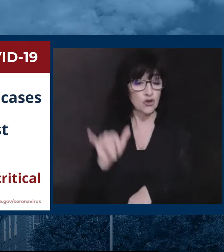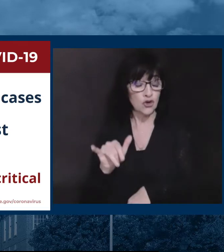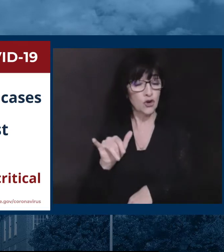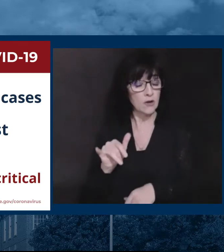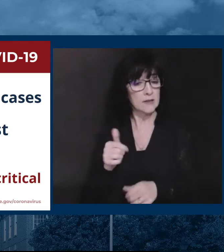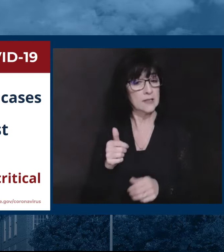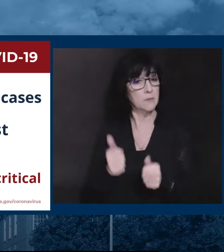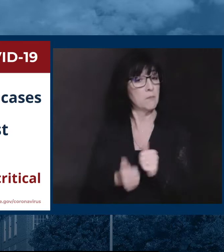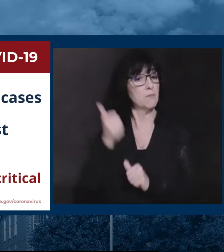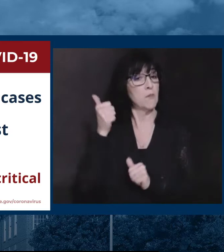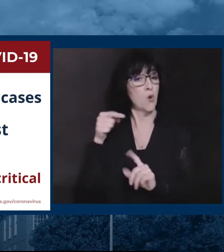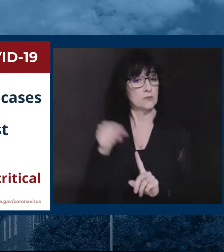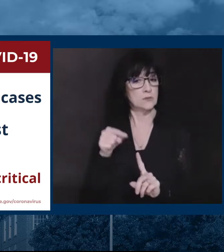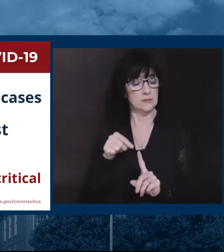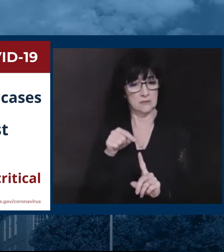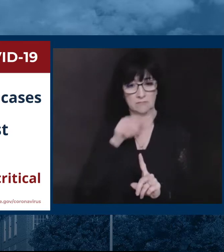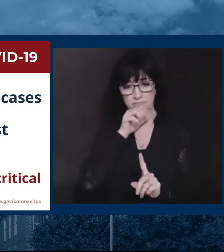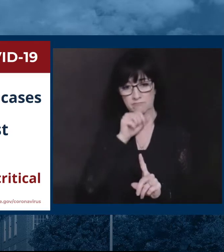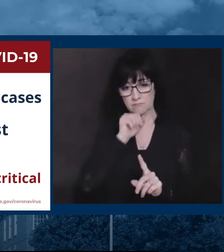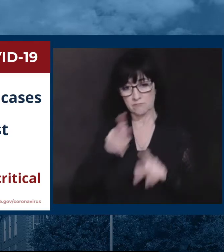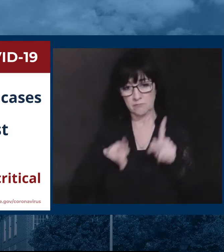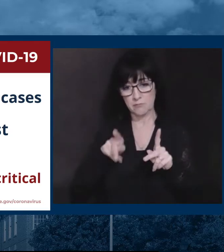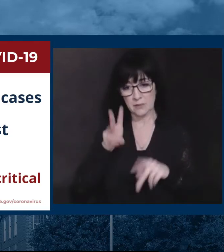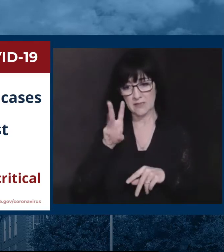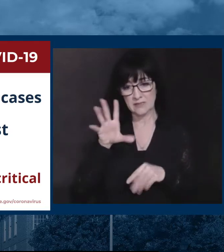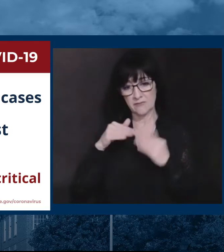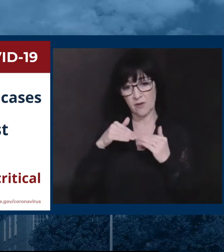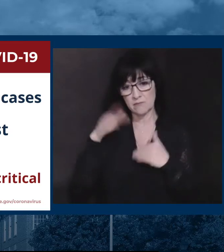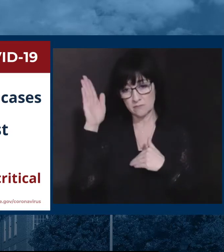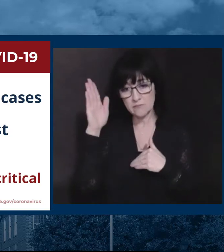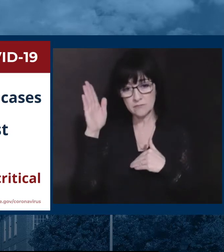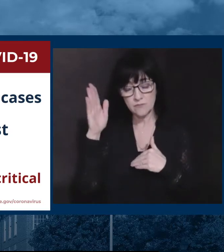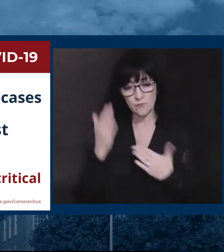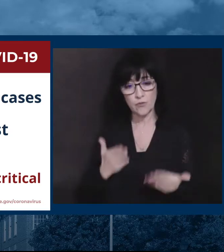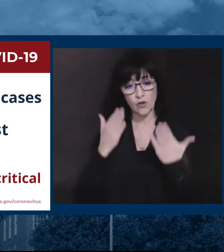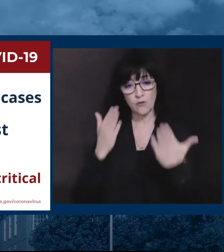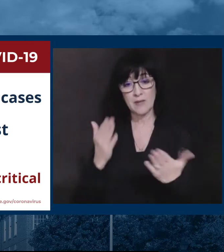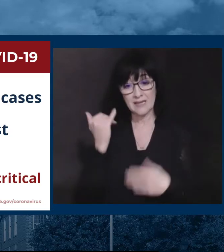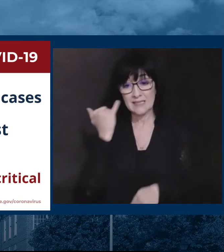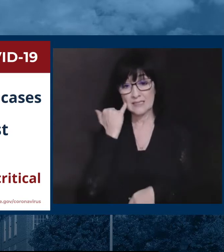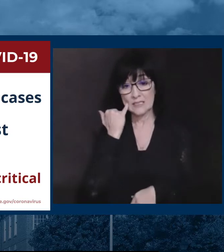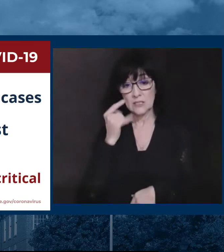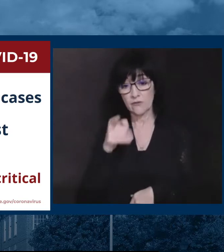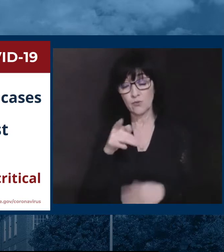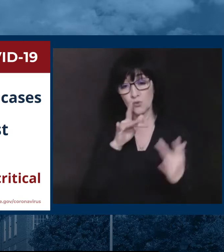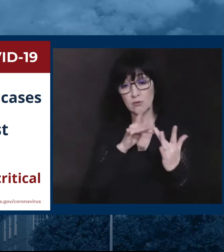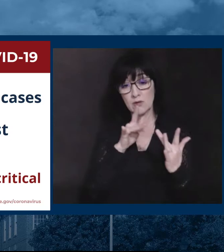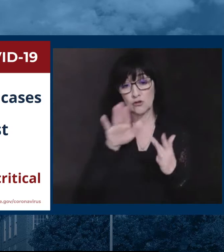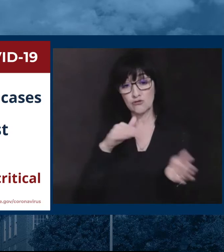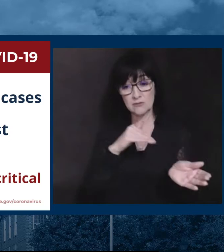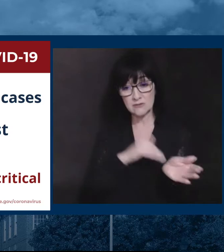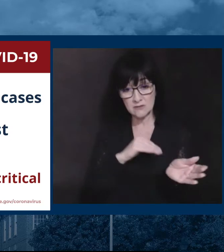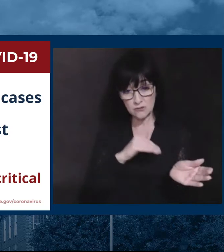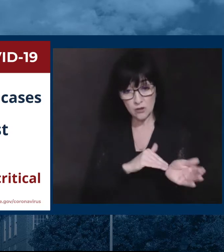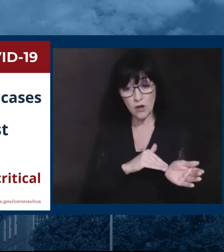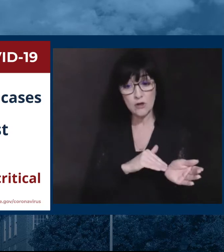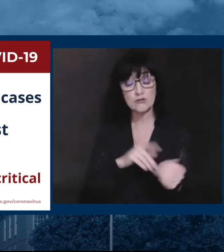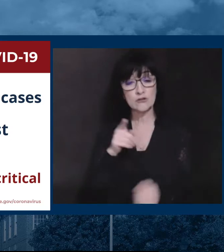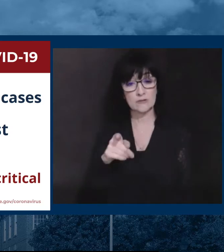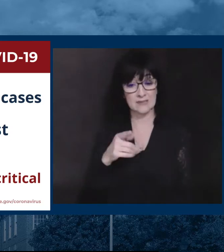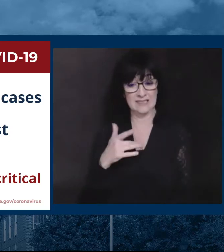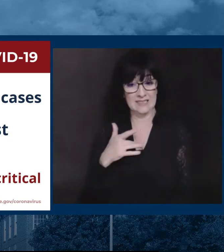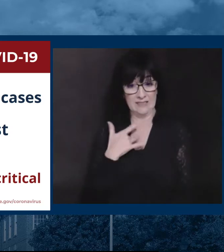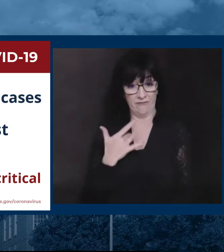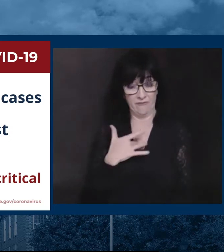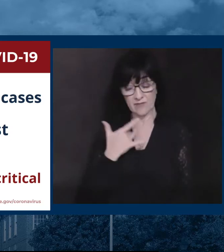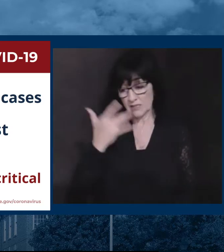and are recommended that you contact your physician if you're in that category and you're feeling those